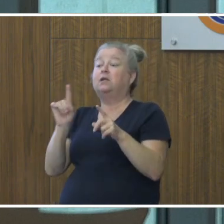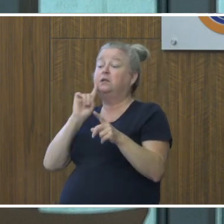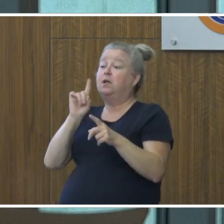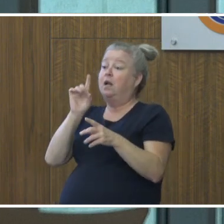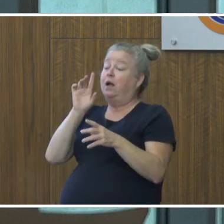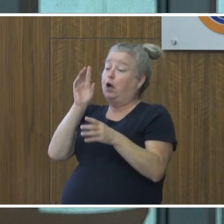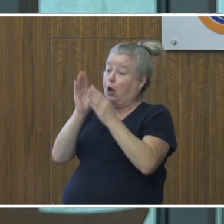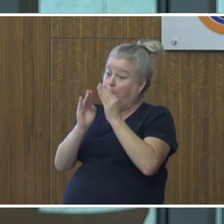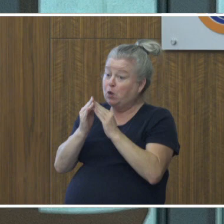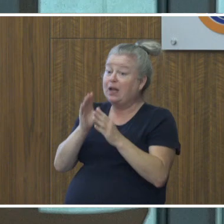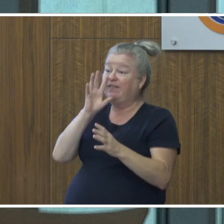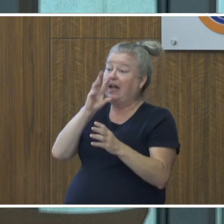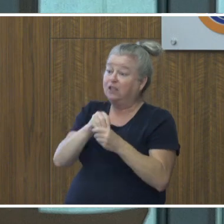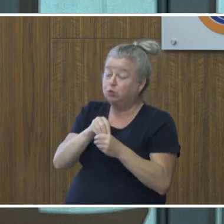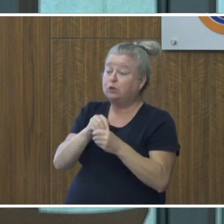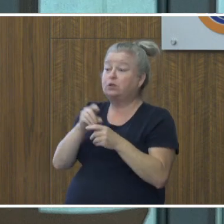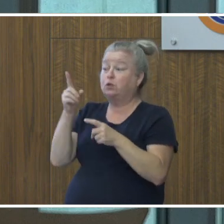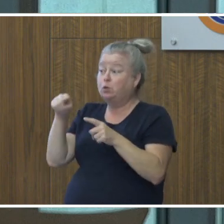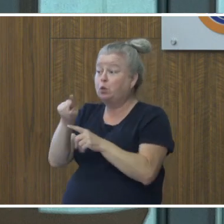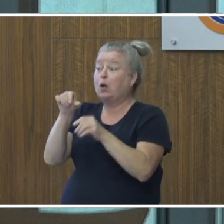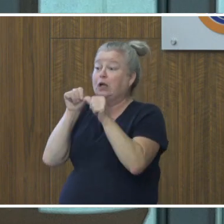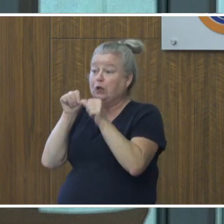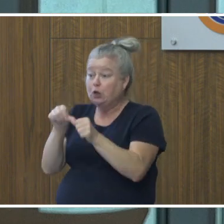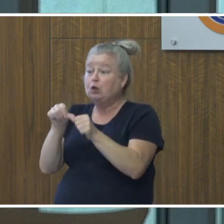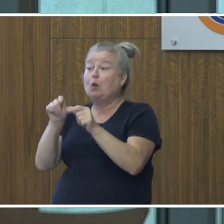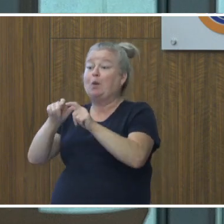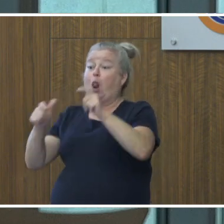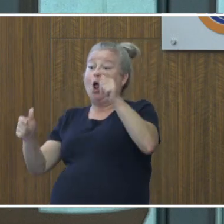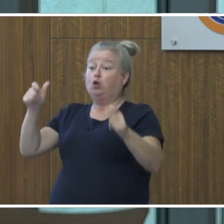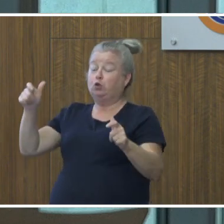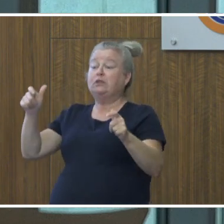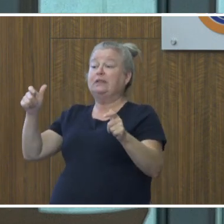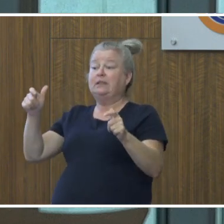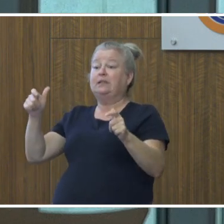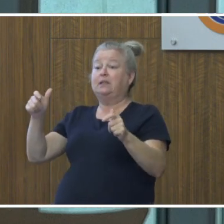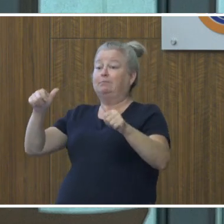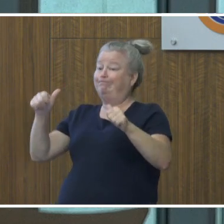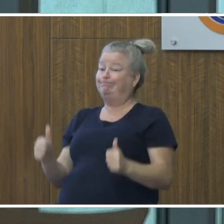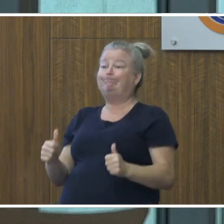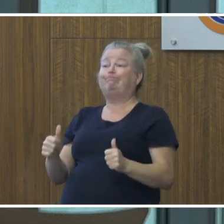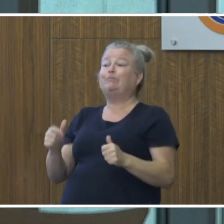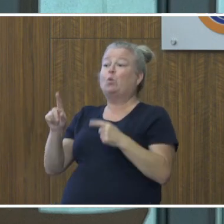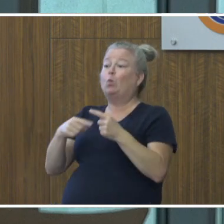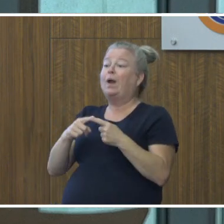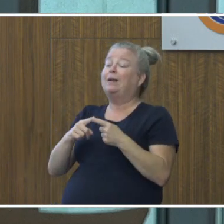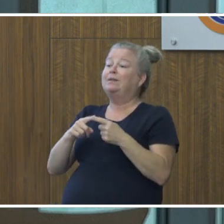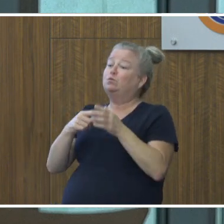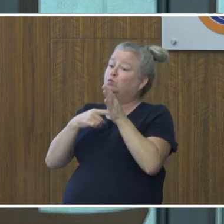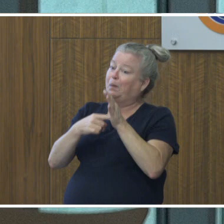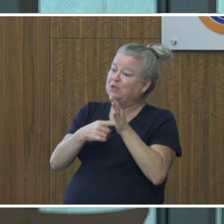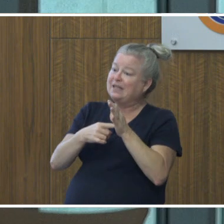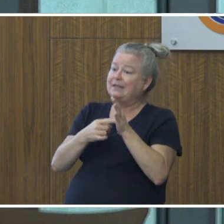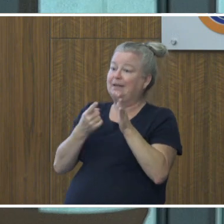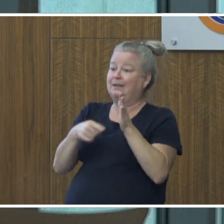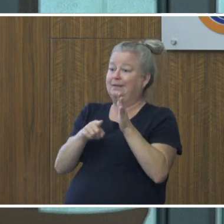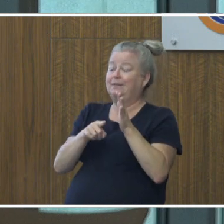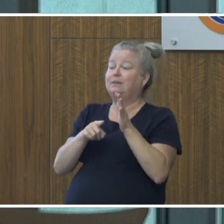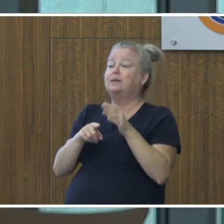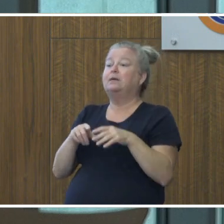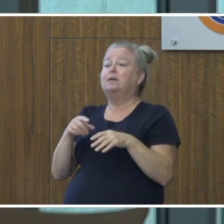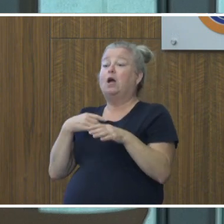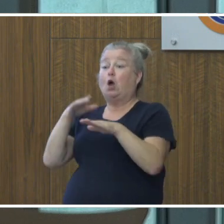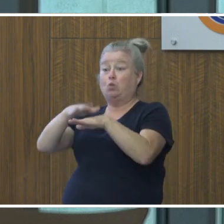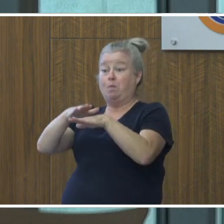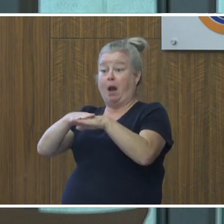interest, especially those who continue to be largely marginalized when it comes to representation. And as a reminder of